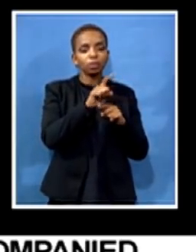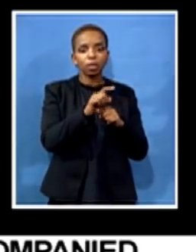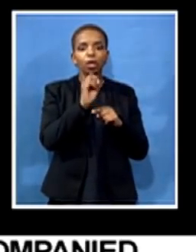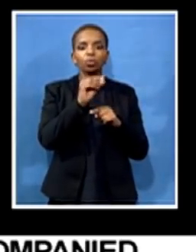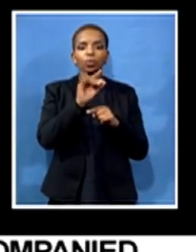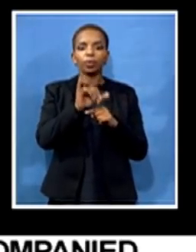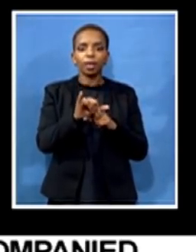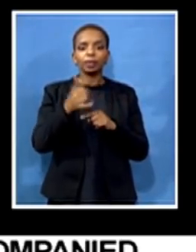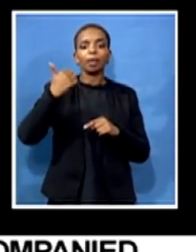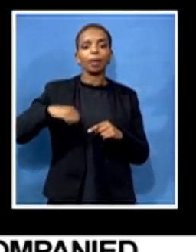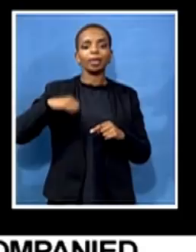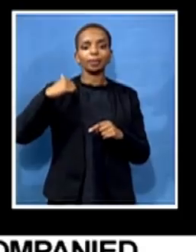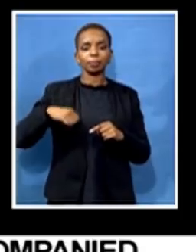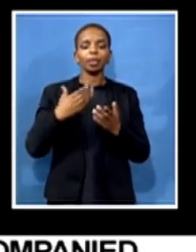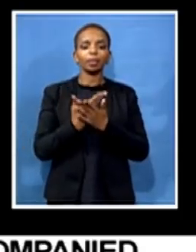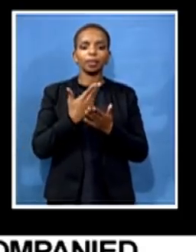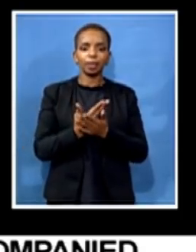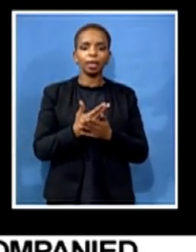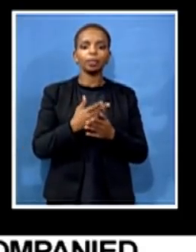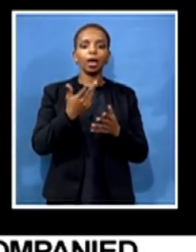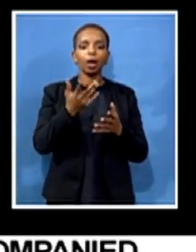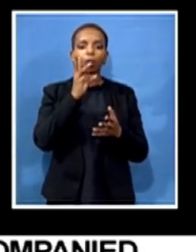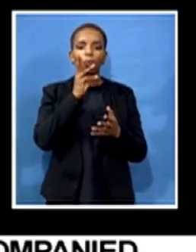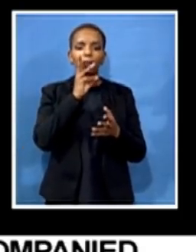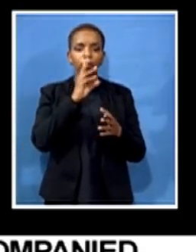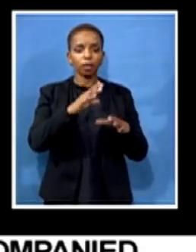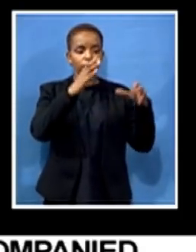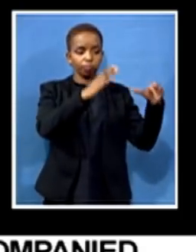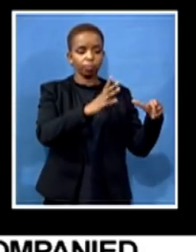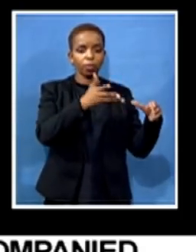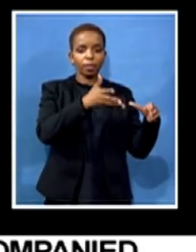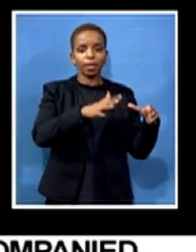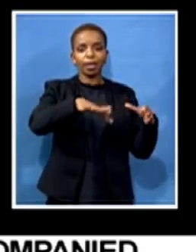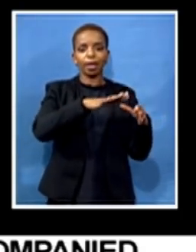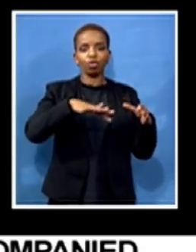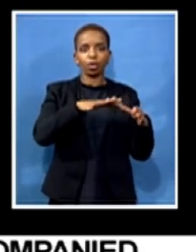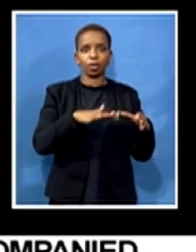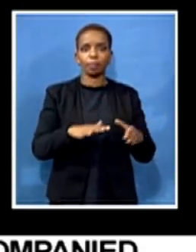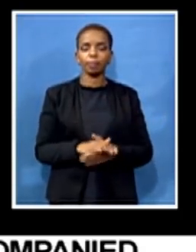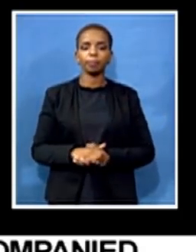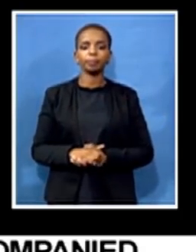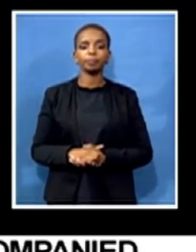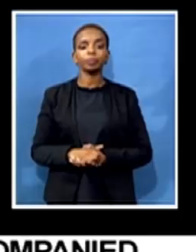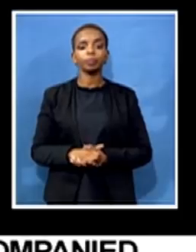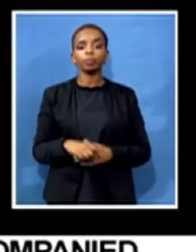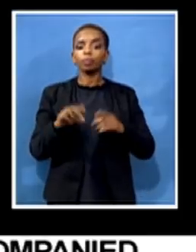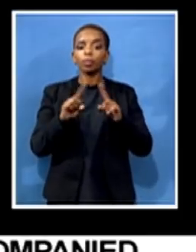the water tankers in the areas. But if there are hiccups